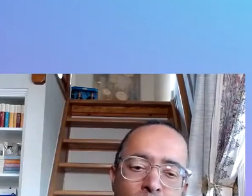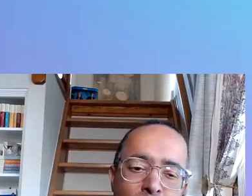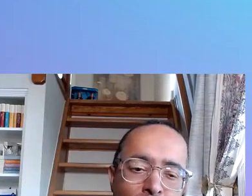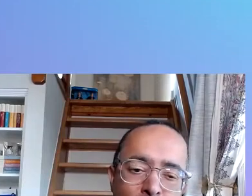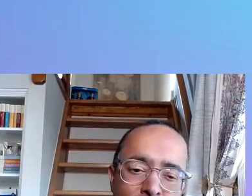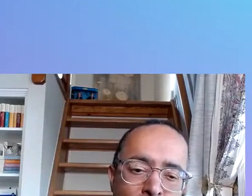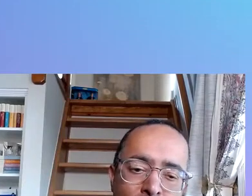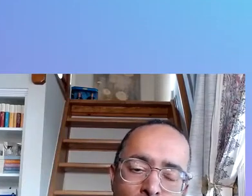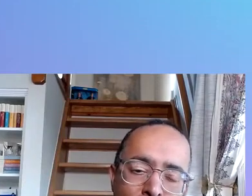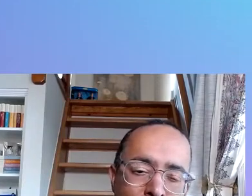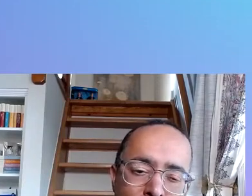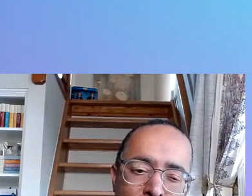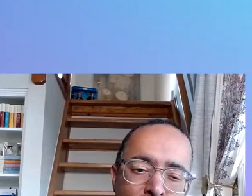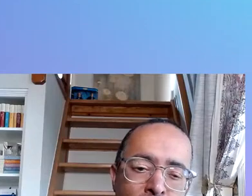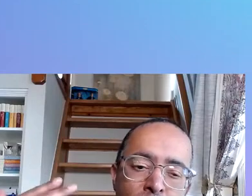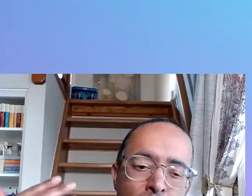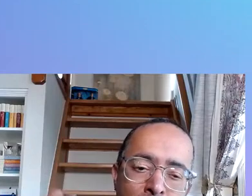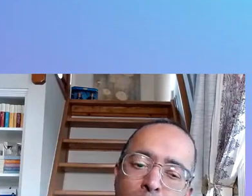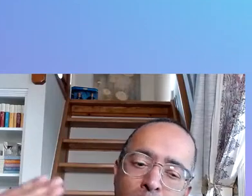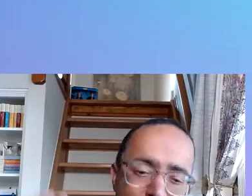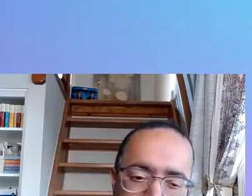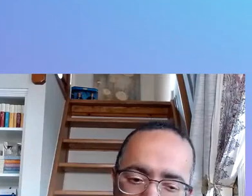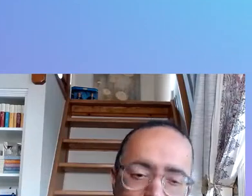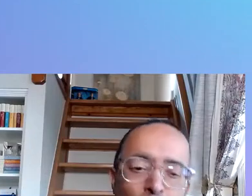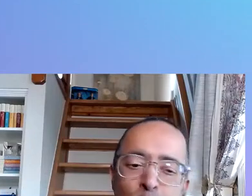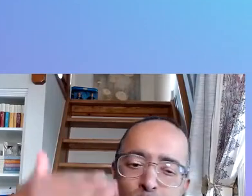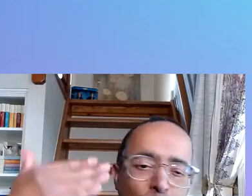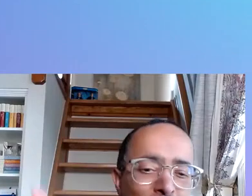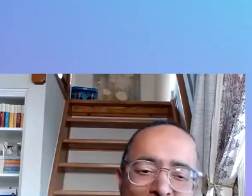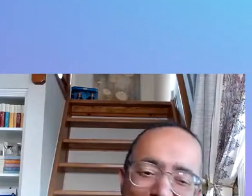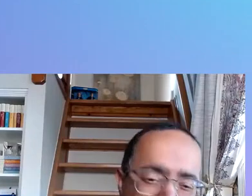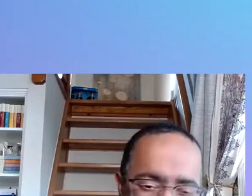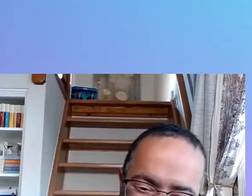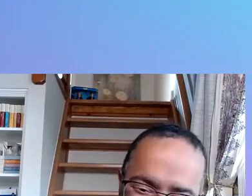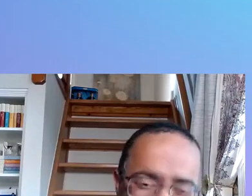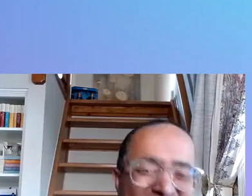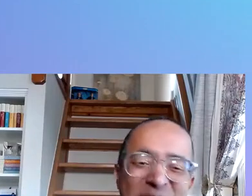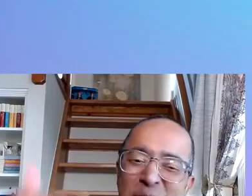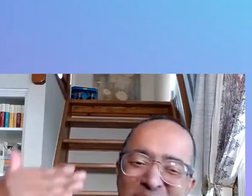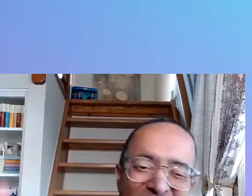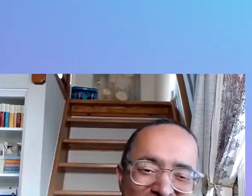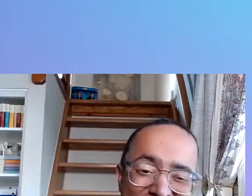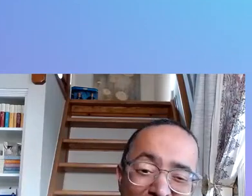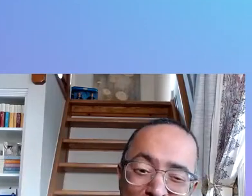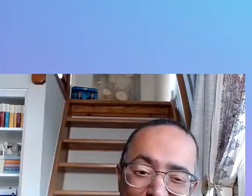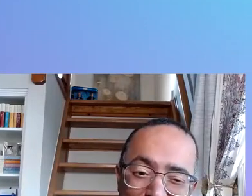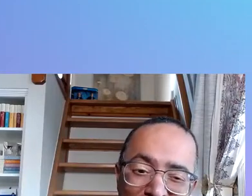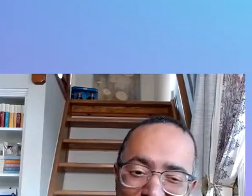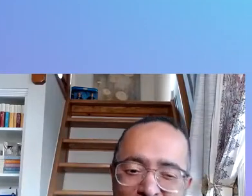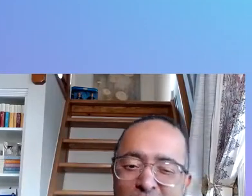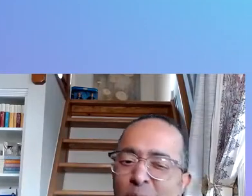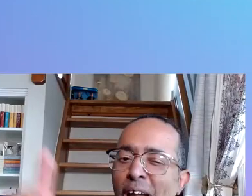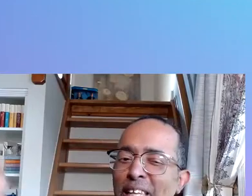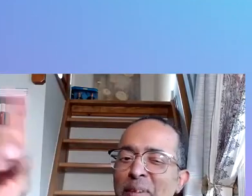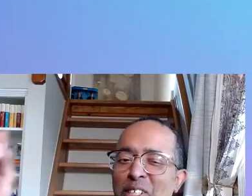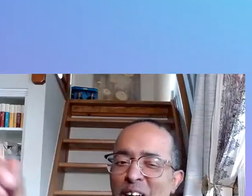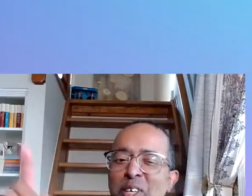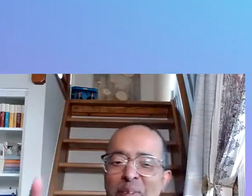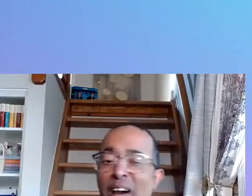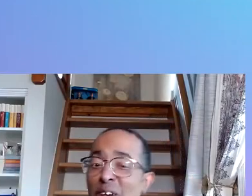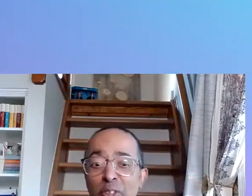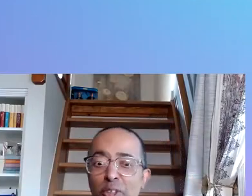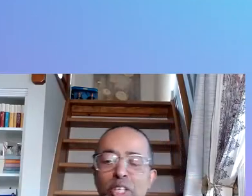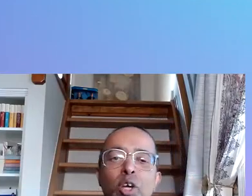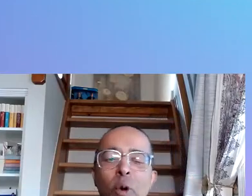put together a halfway decent PowerPoint presentation, people are busy. You show them a number. They do not sit down for the most part and calculate, wait, let me check